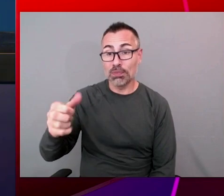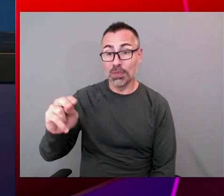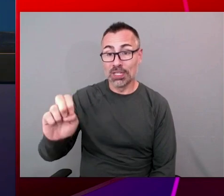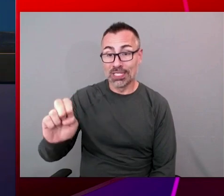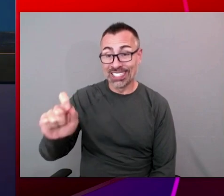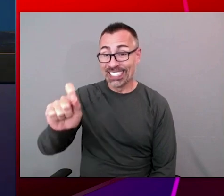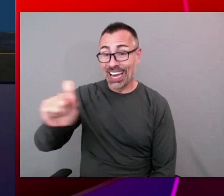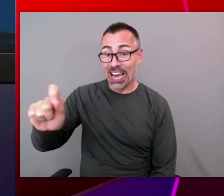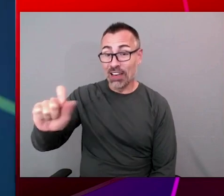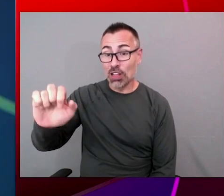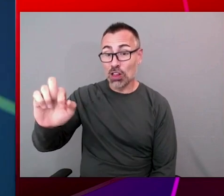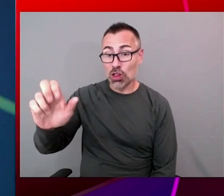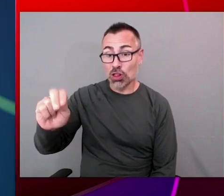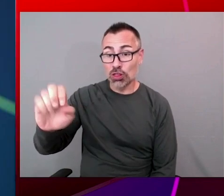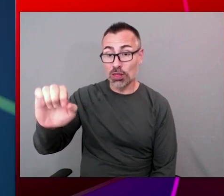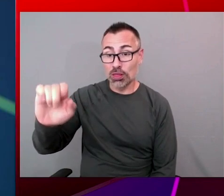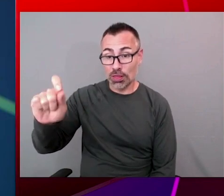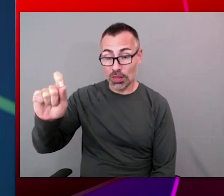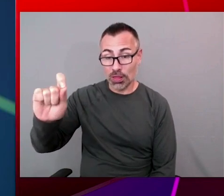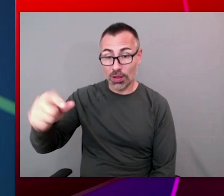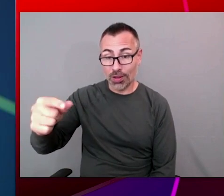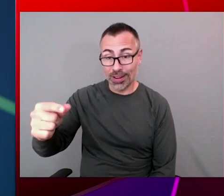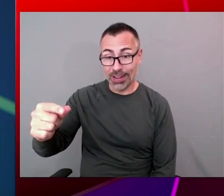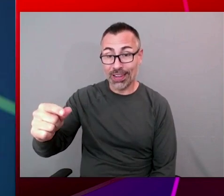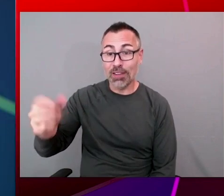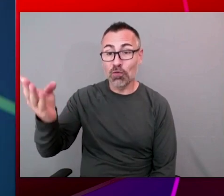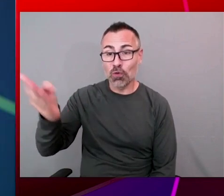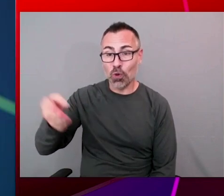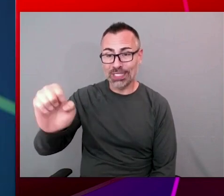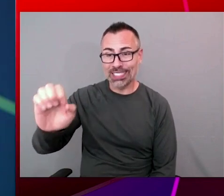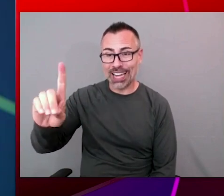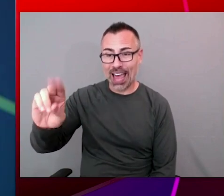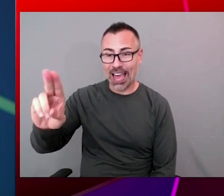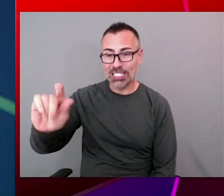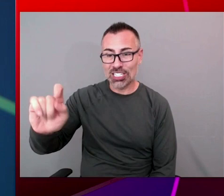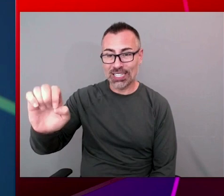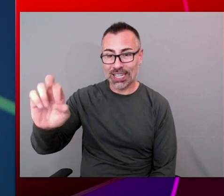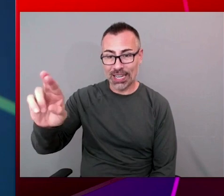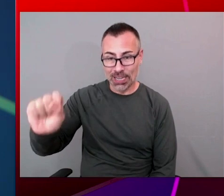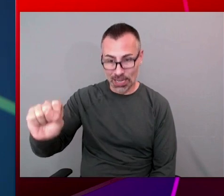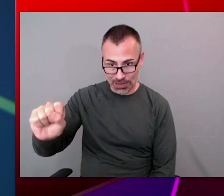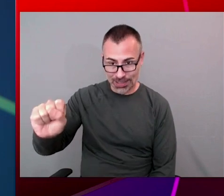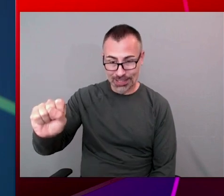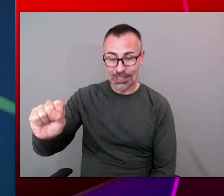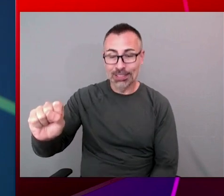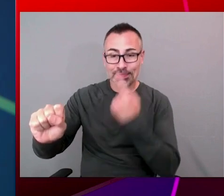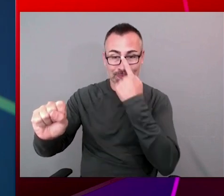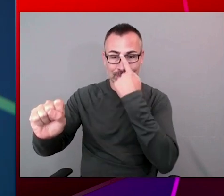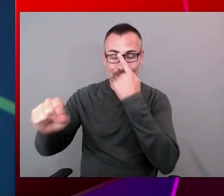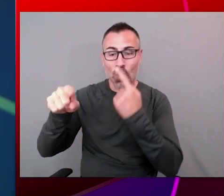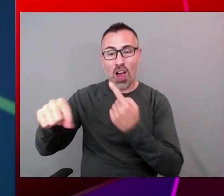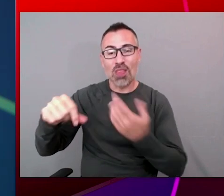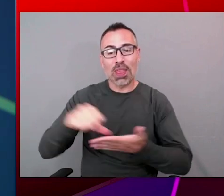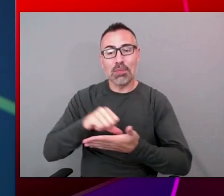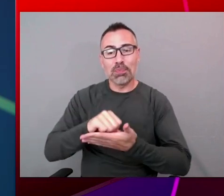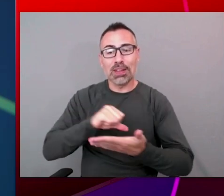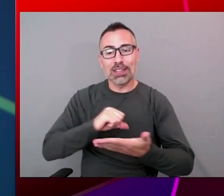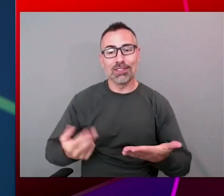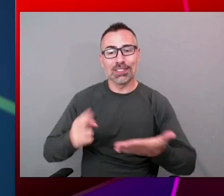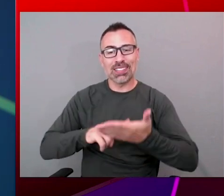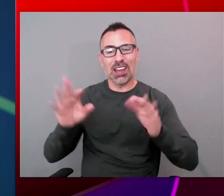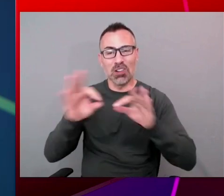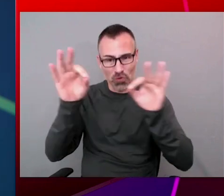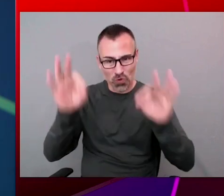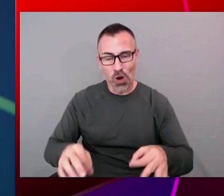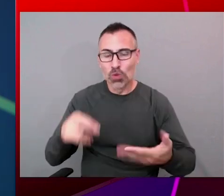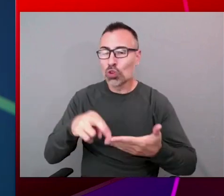aws.amazon.com/machine-learning/educators. And on that page, there's a sign-up form. You can register on that sign-up form to receive notifications and